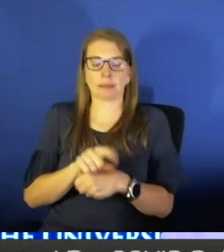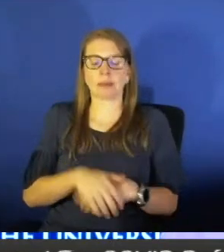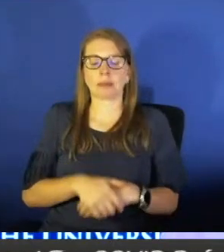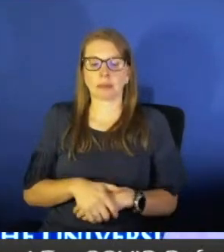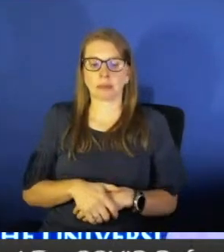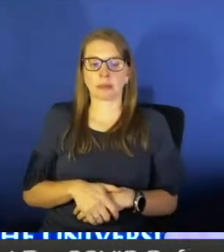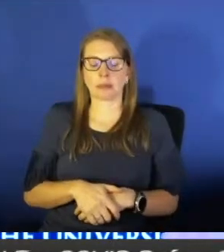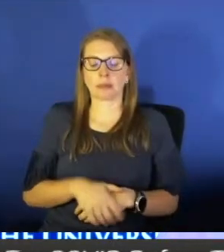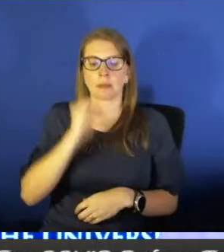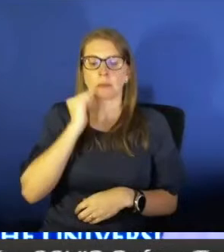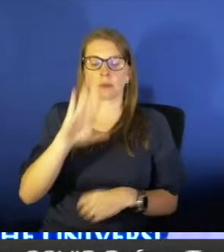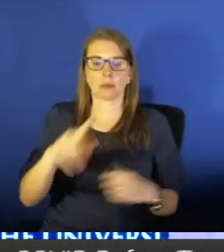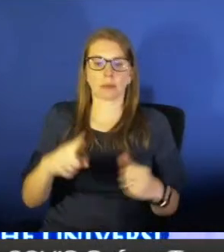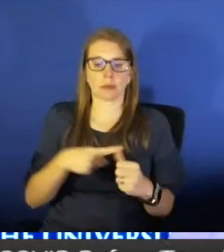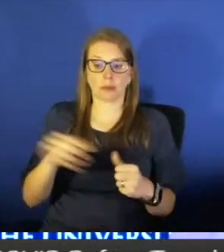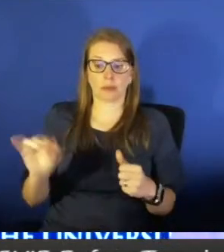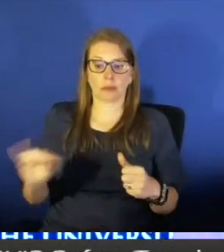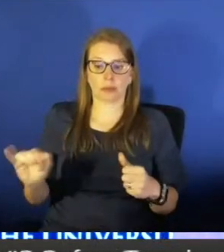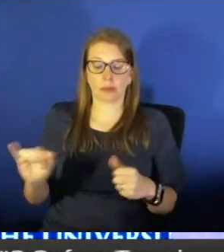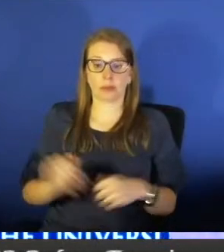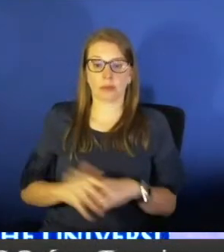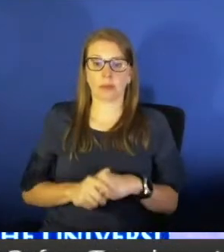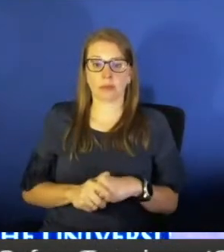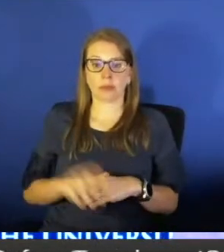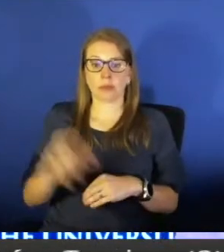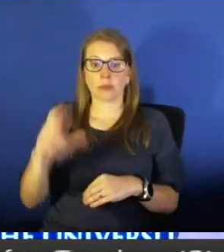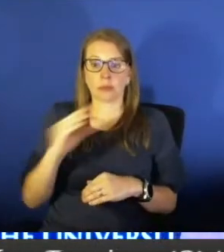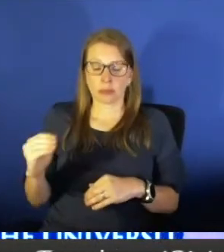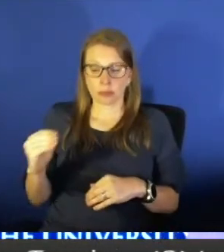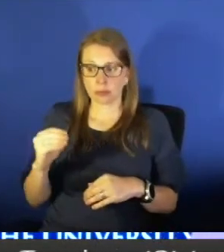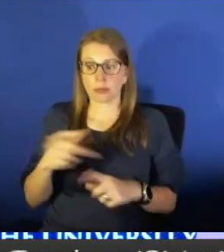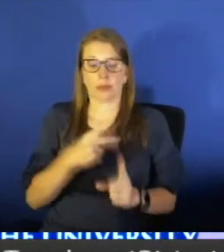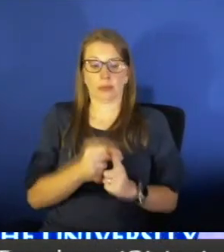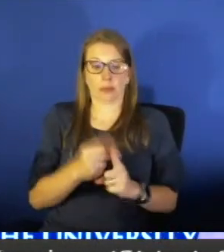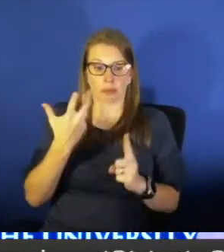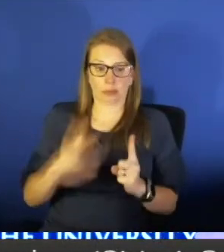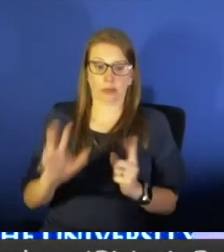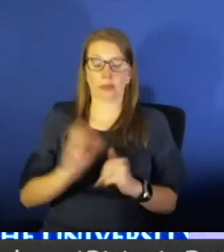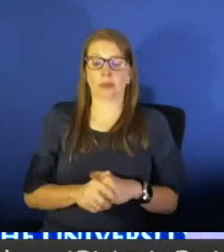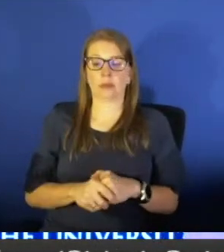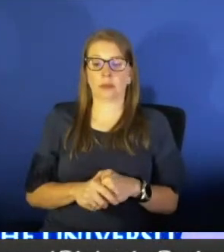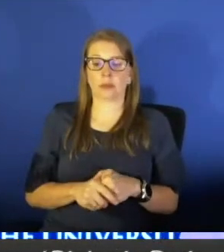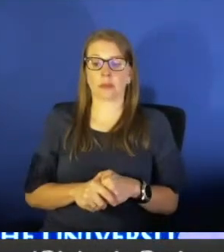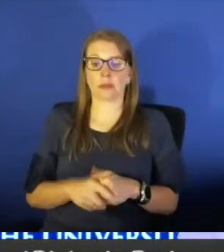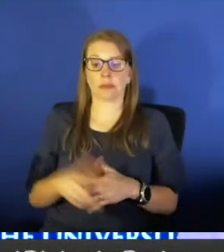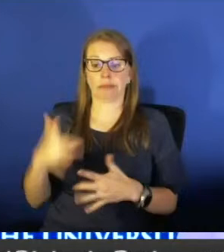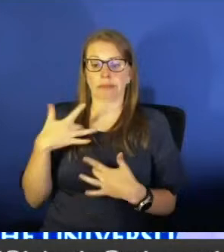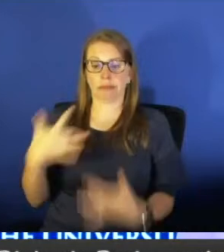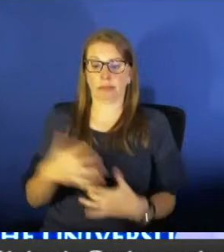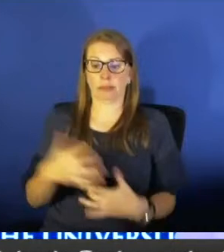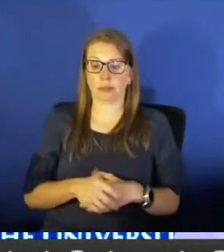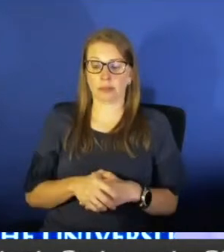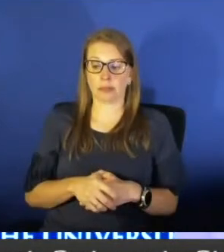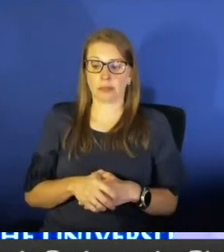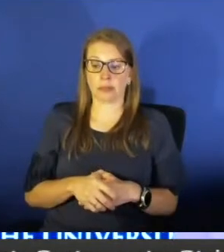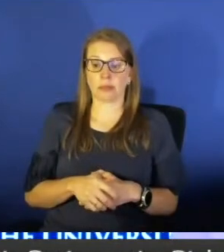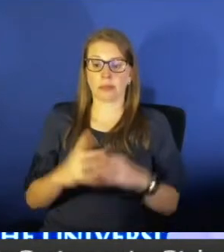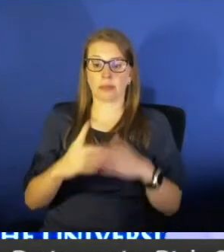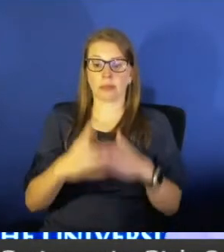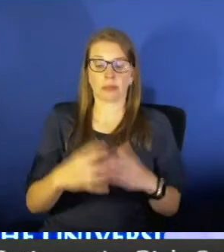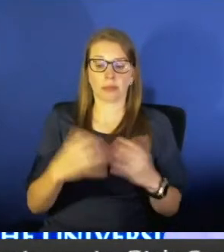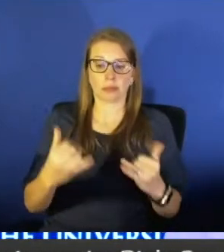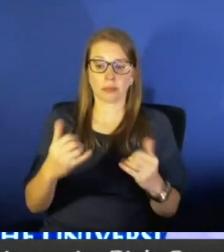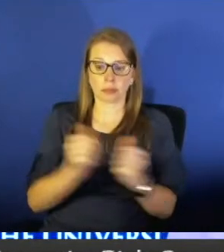first infection and you've been vaccinated, typically the guidance right now with the